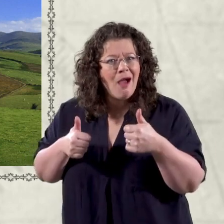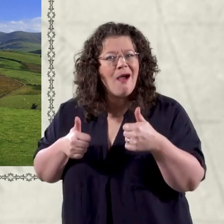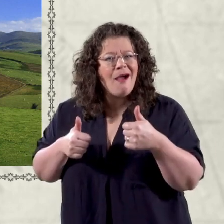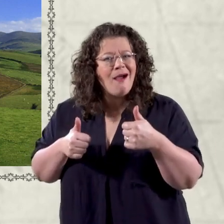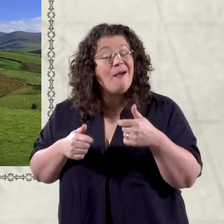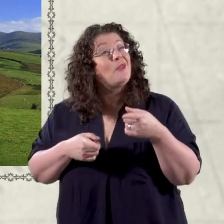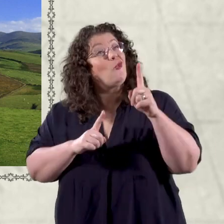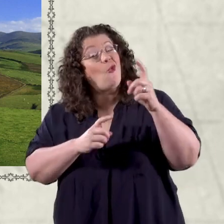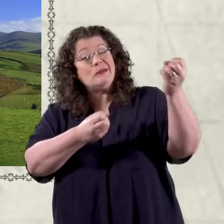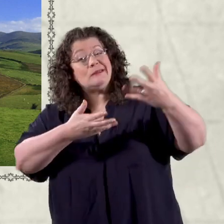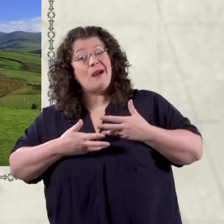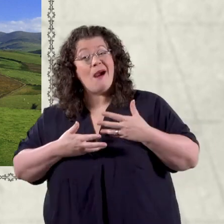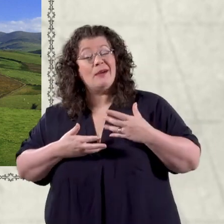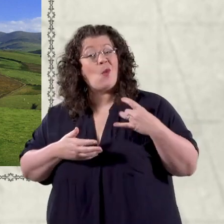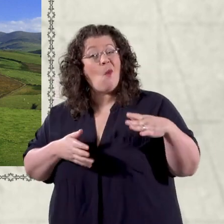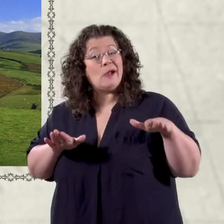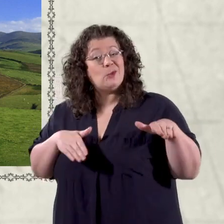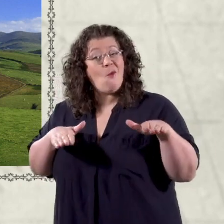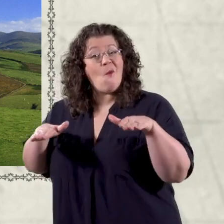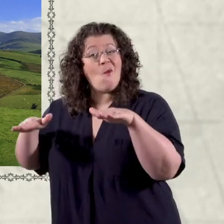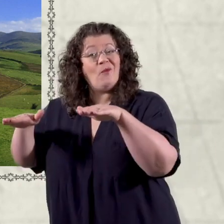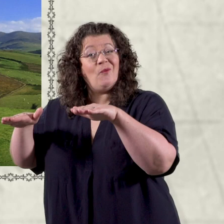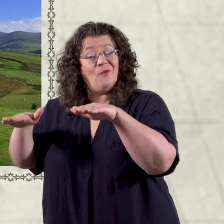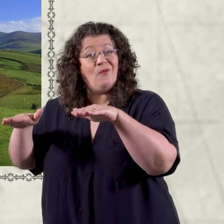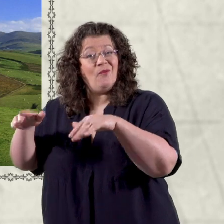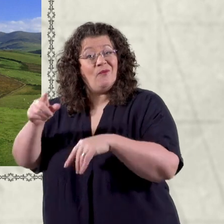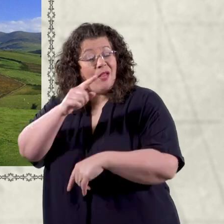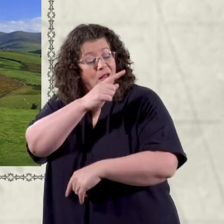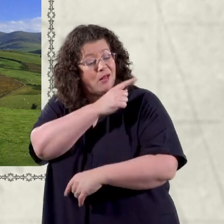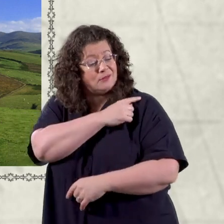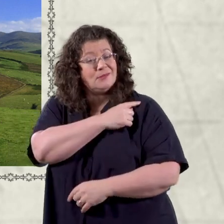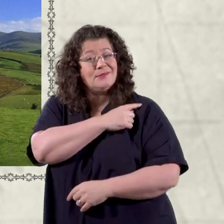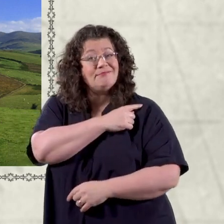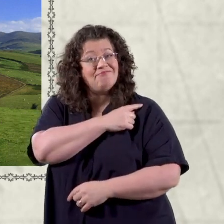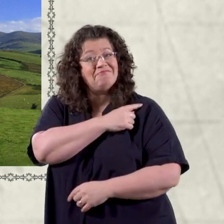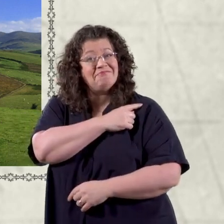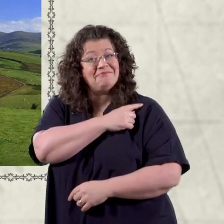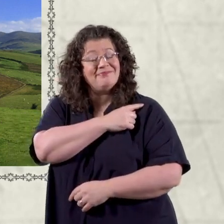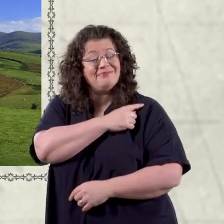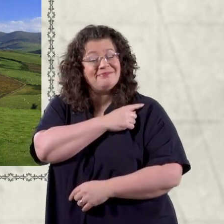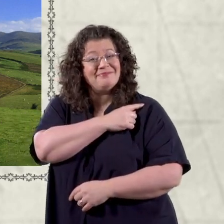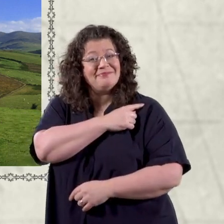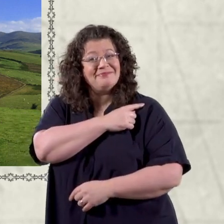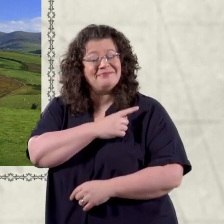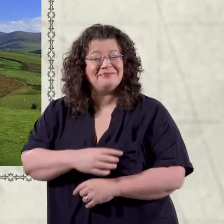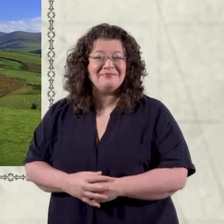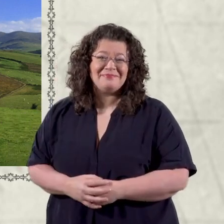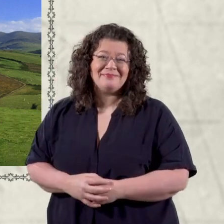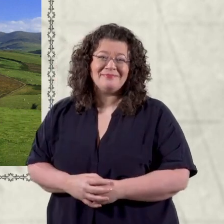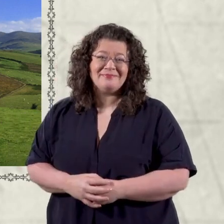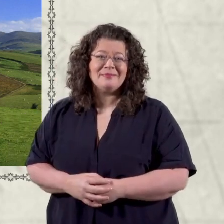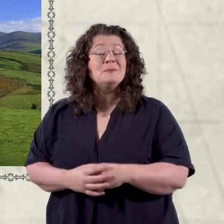that's when God sent a white dove that landed on my shoulder.